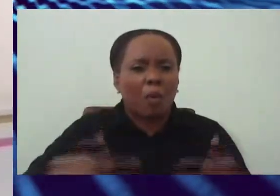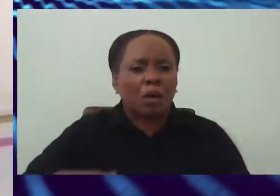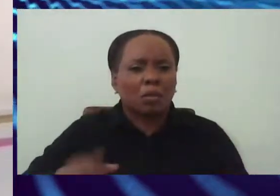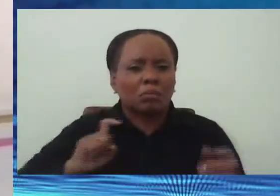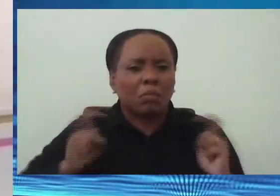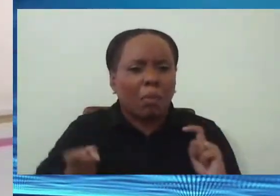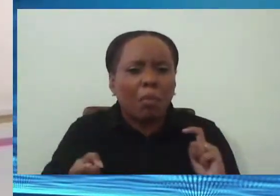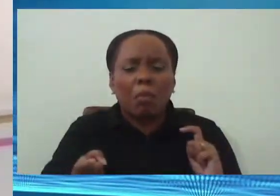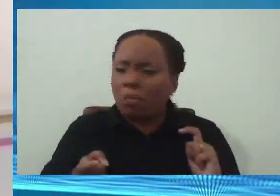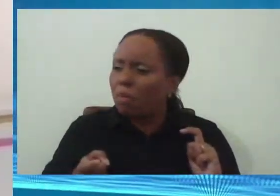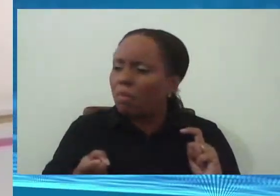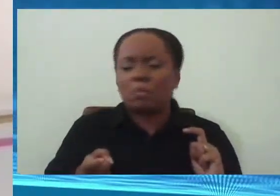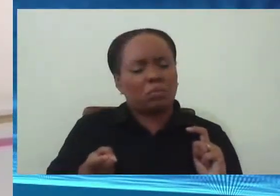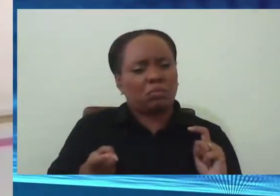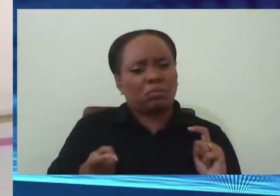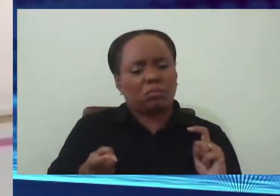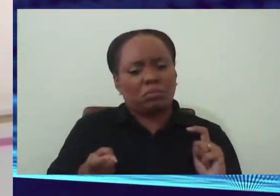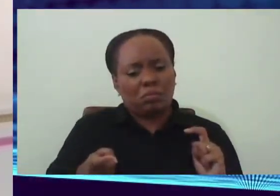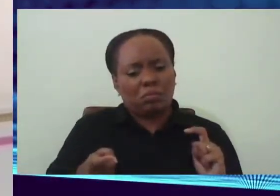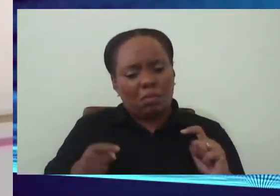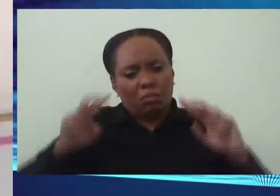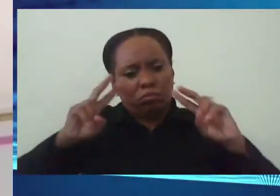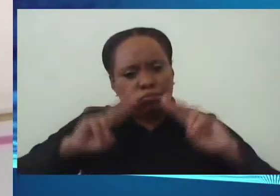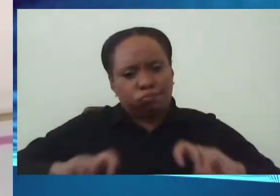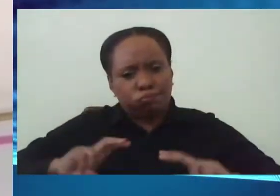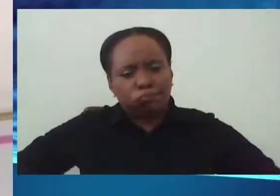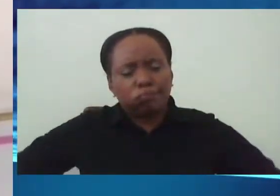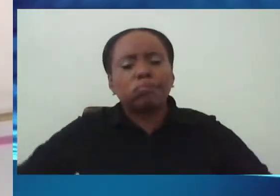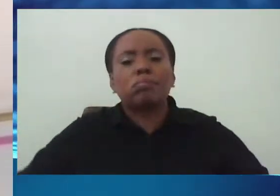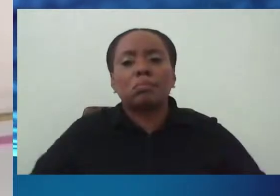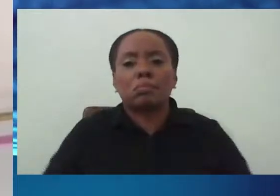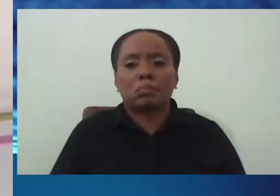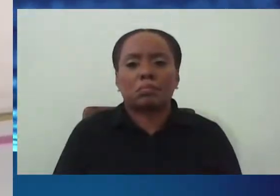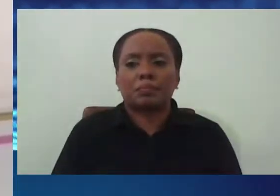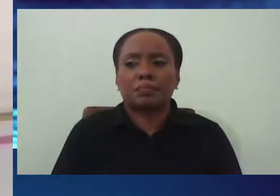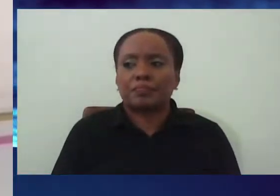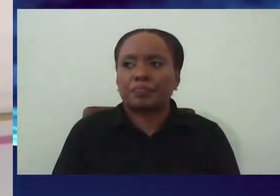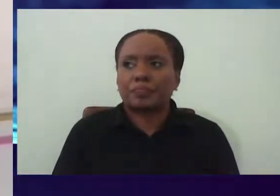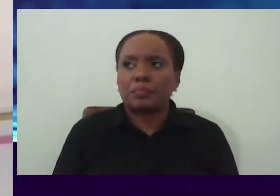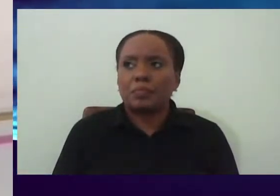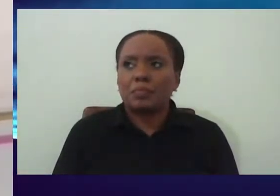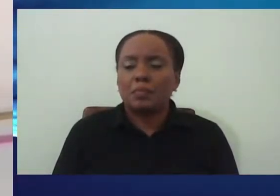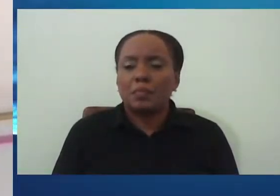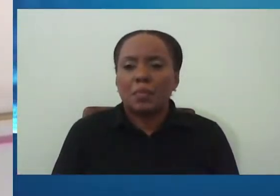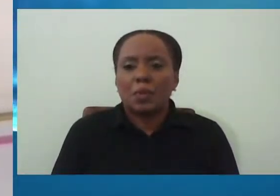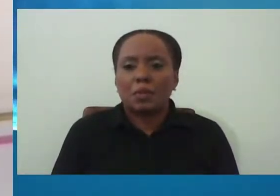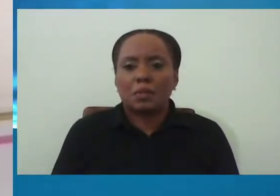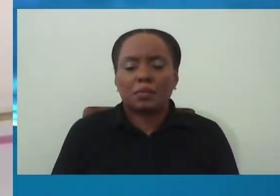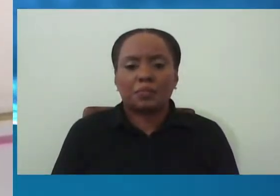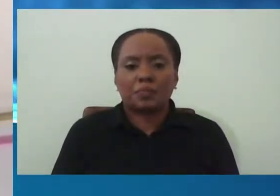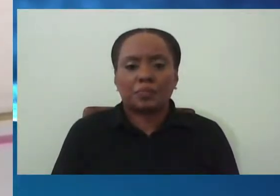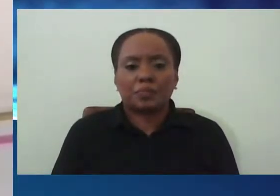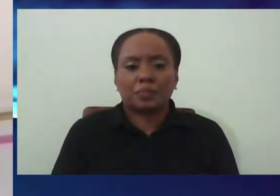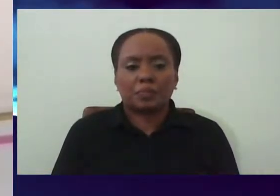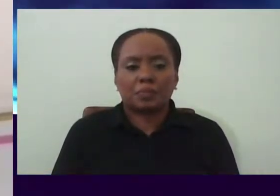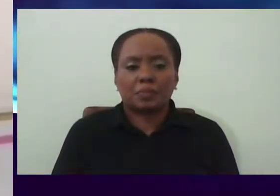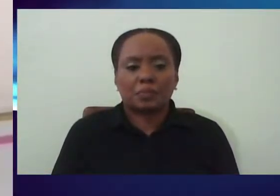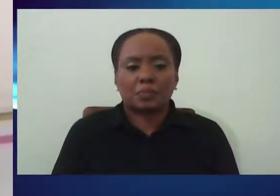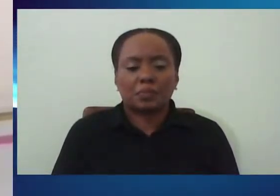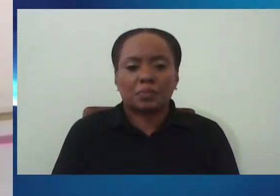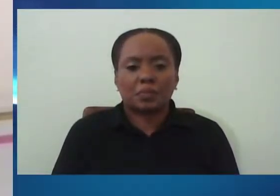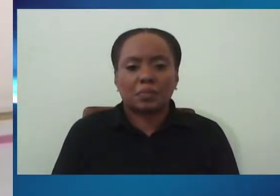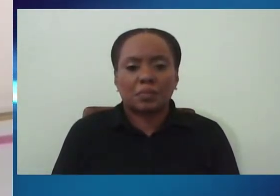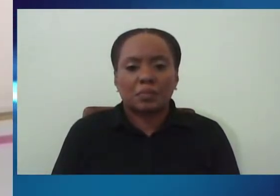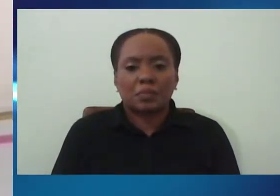the appropriate assessment can be done. Now, what's happening because of COVID, a lot of physicians are opting to do what we'll